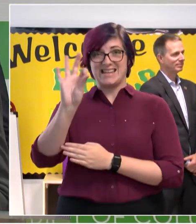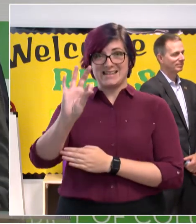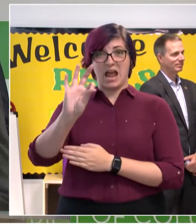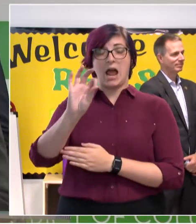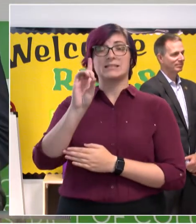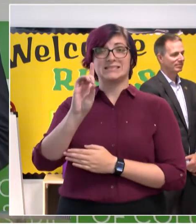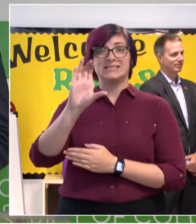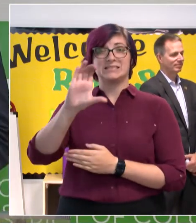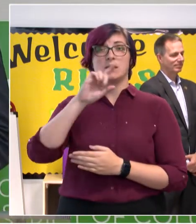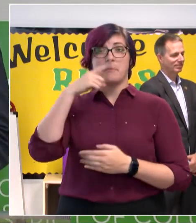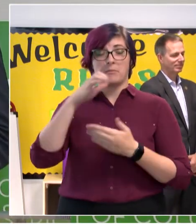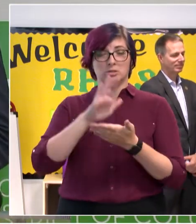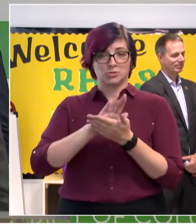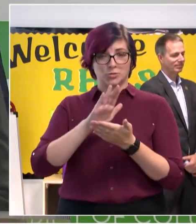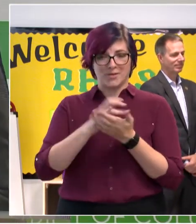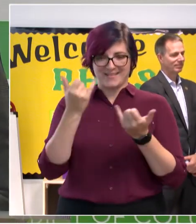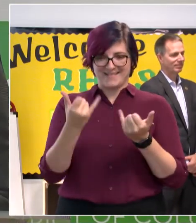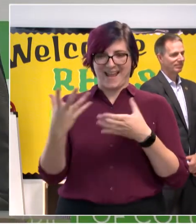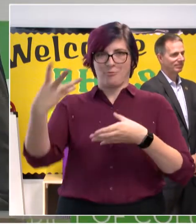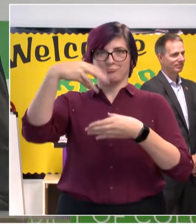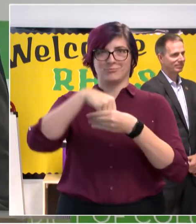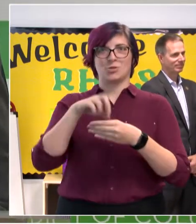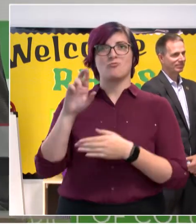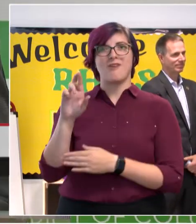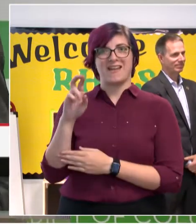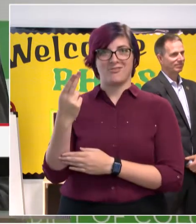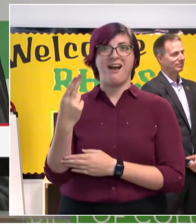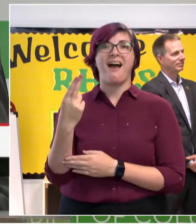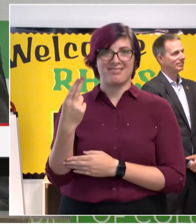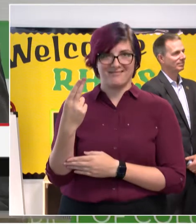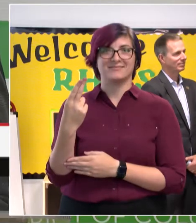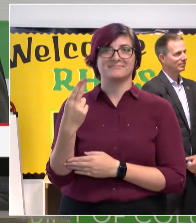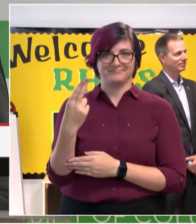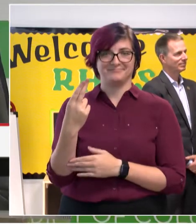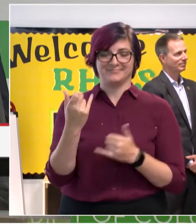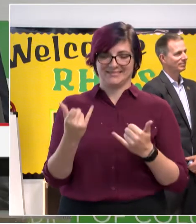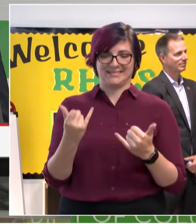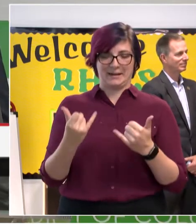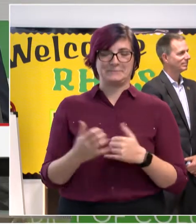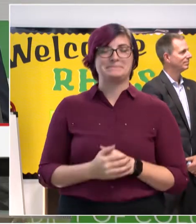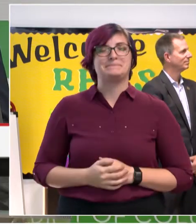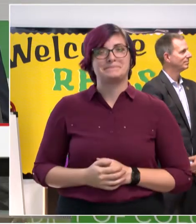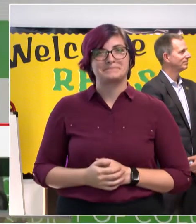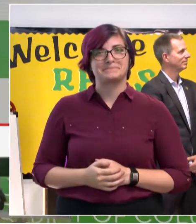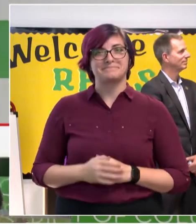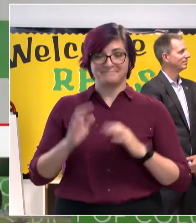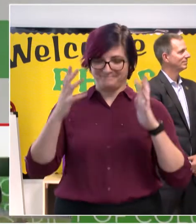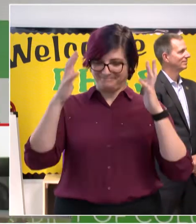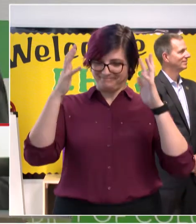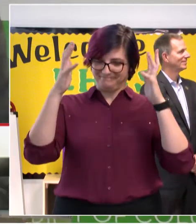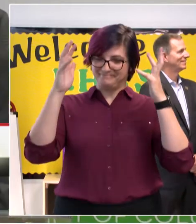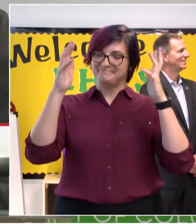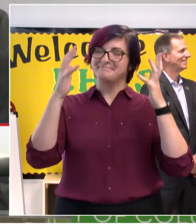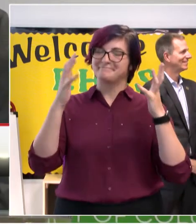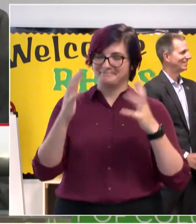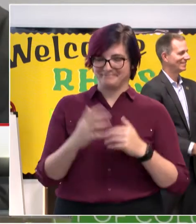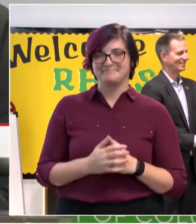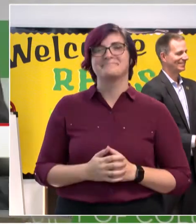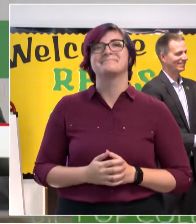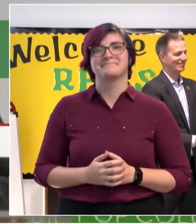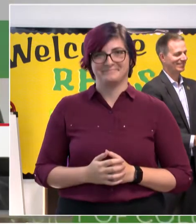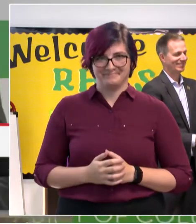I'm proud to include Randle Highlands in that figure today. That's right.